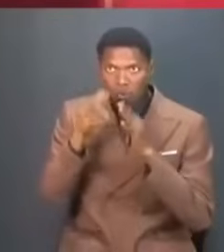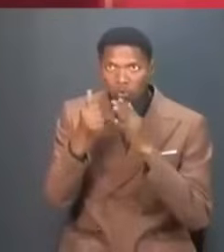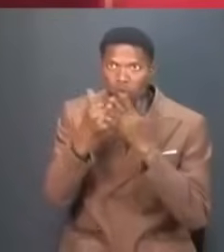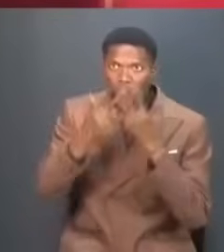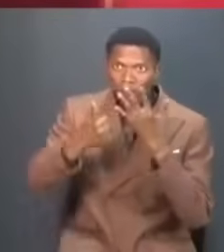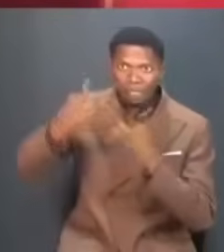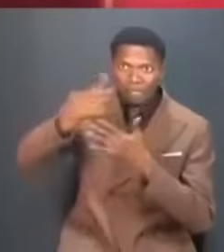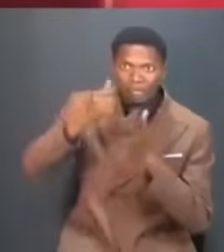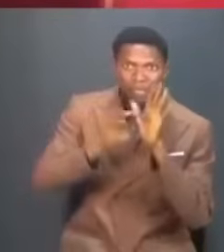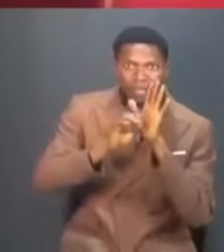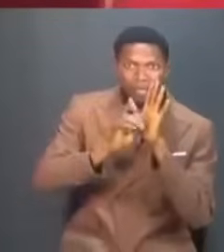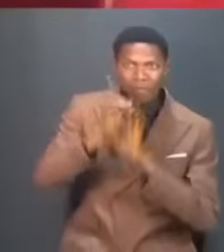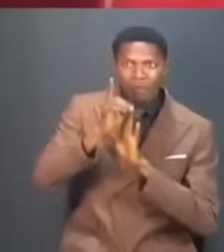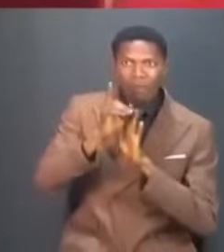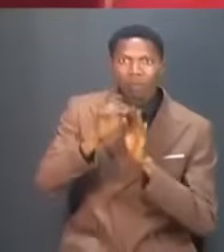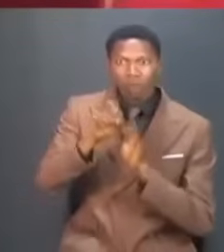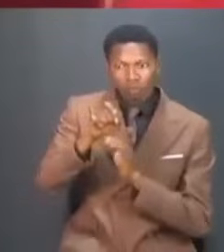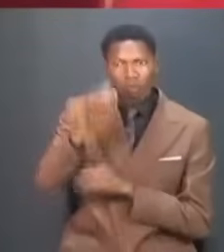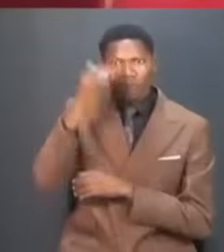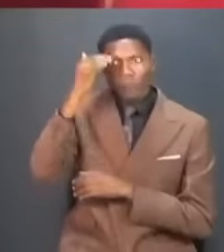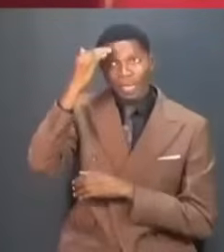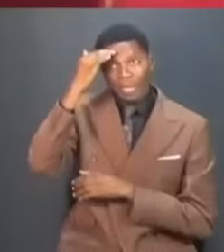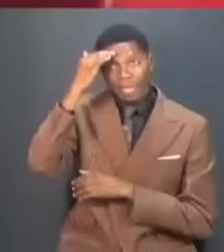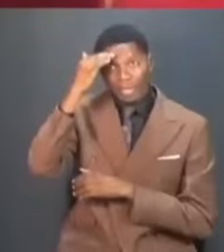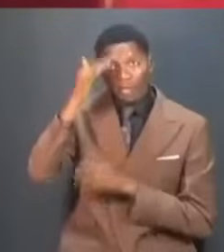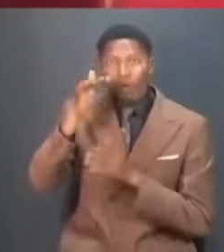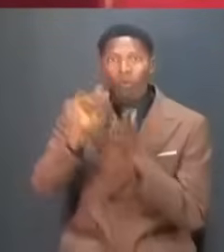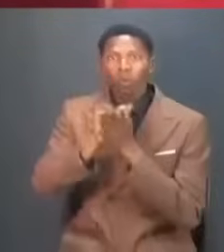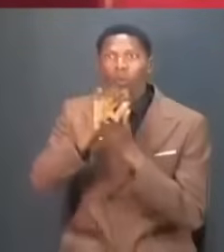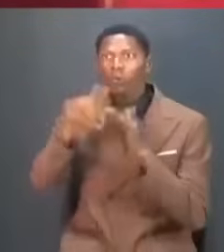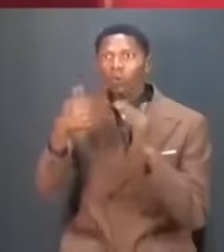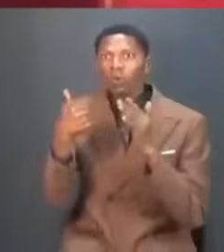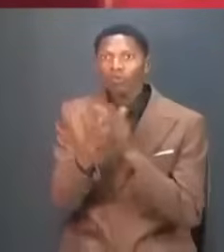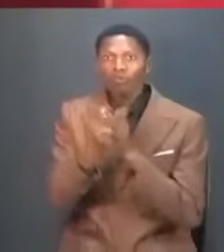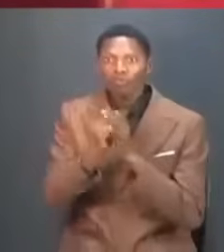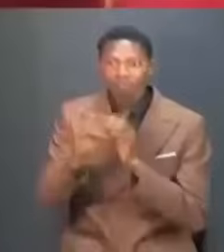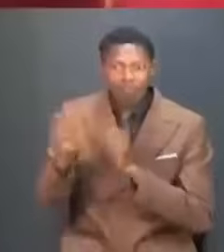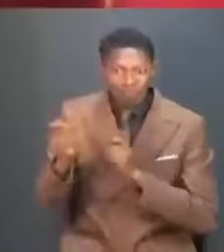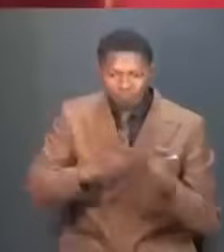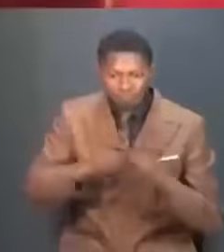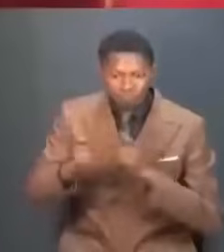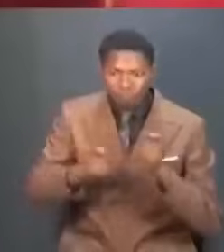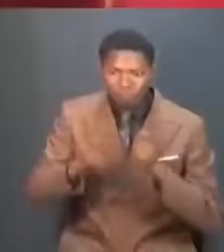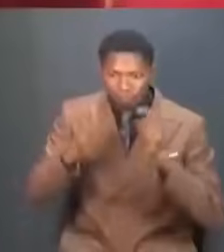subsector, you appreciate the fact that these measures are underway.